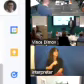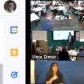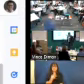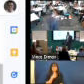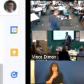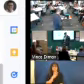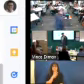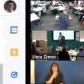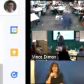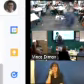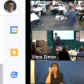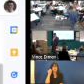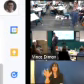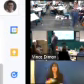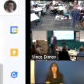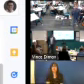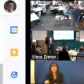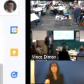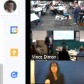Oh no.